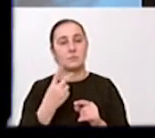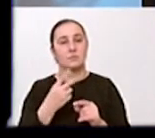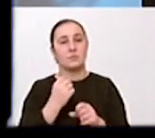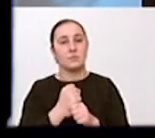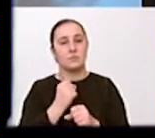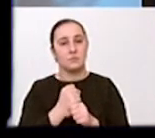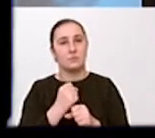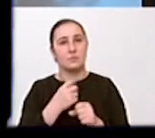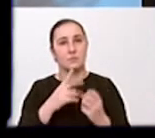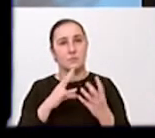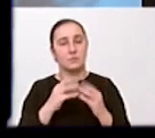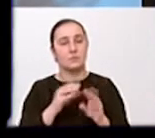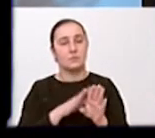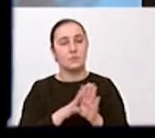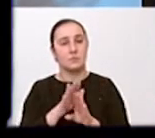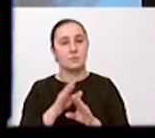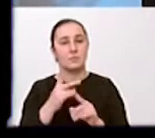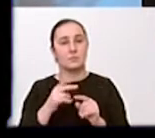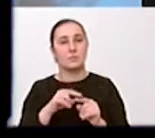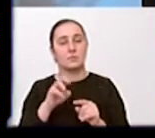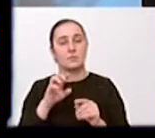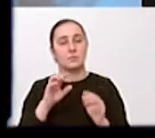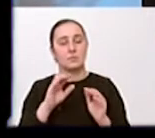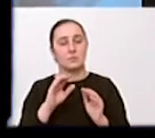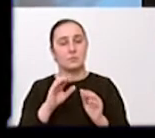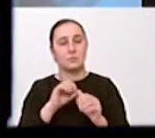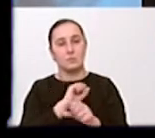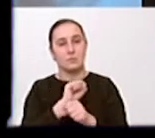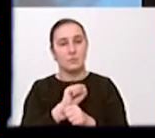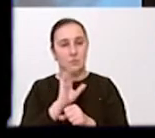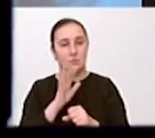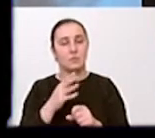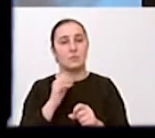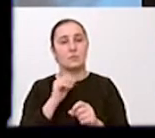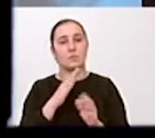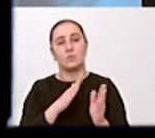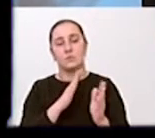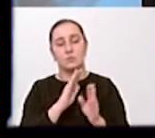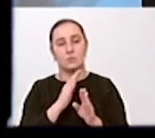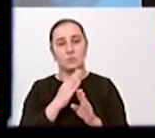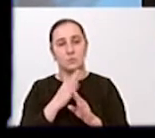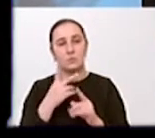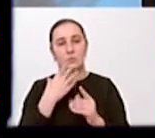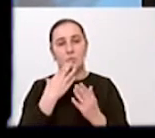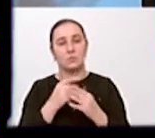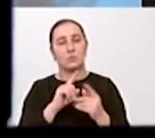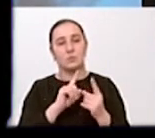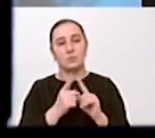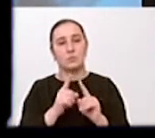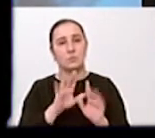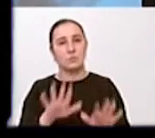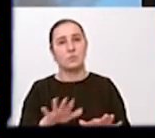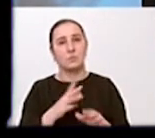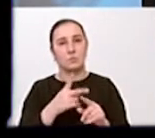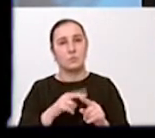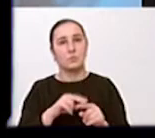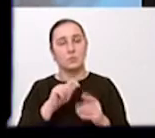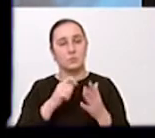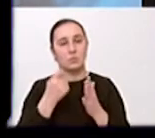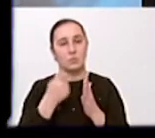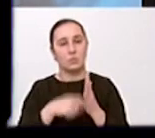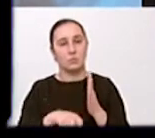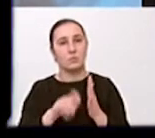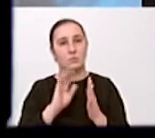qilgan ishimizni, amalimizni biz bloklab qo'yamiz, chunki u surilib va yana o'zgarib ketmasligi uchun qulfni